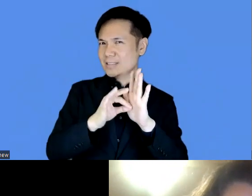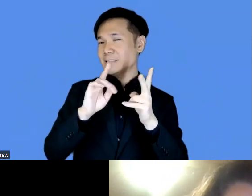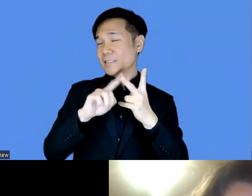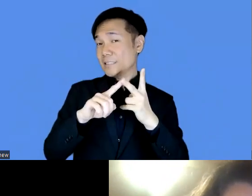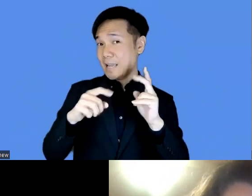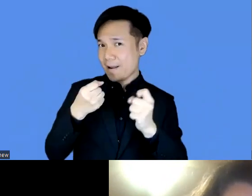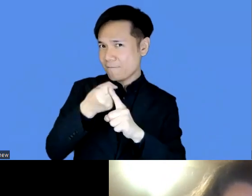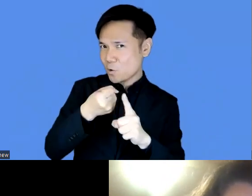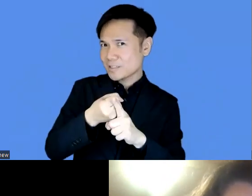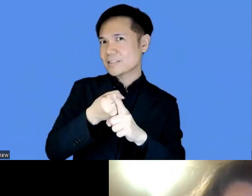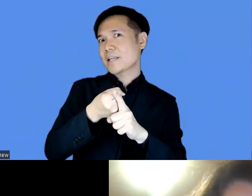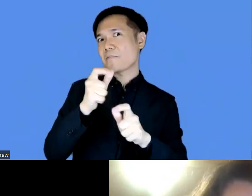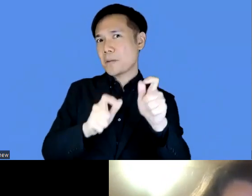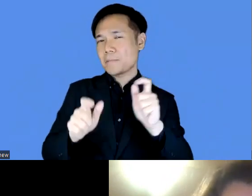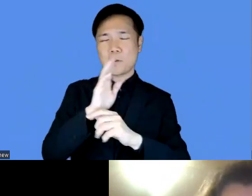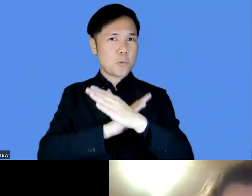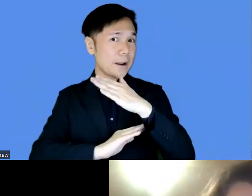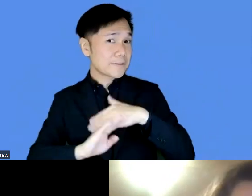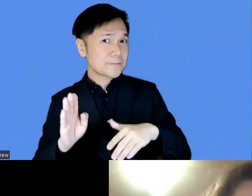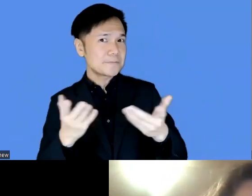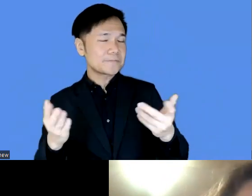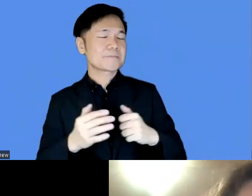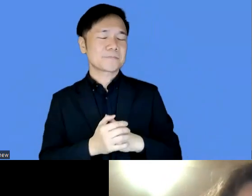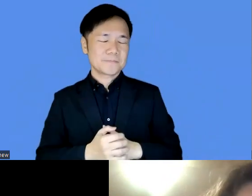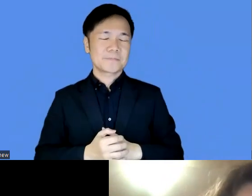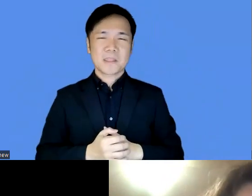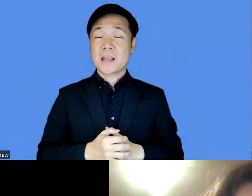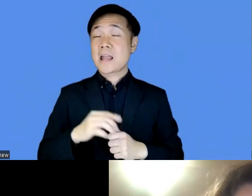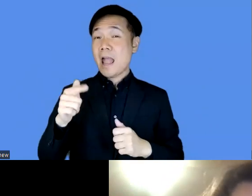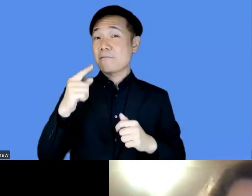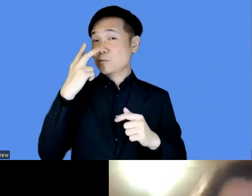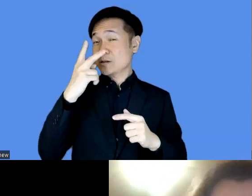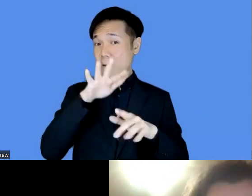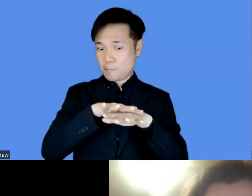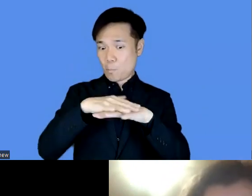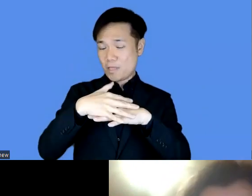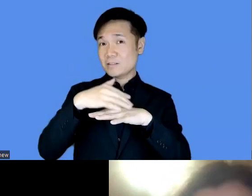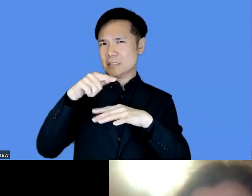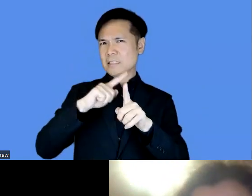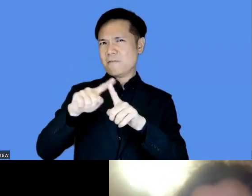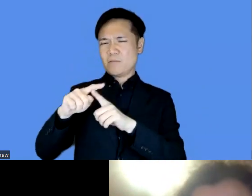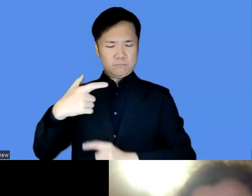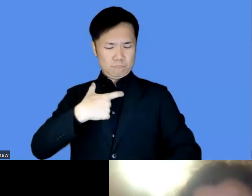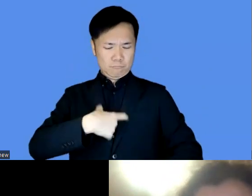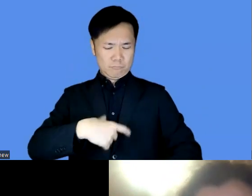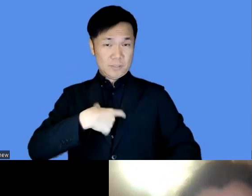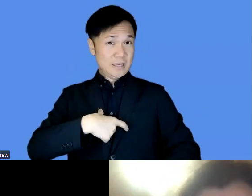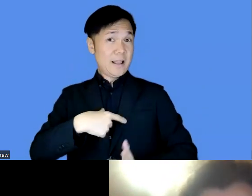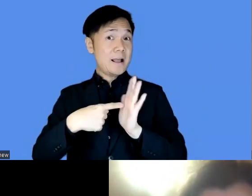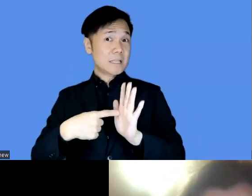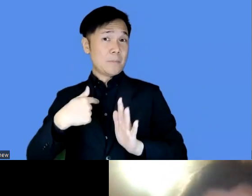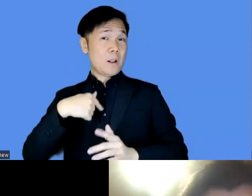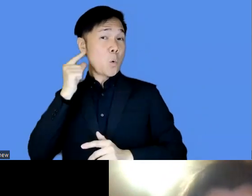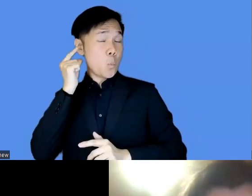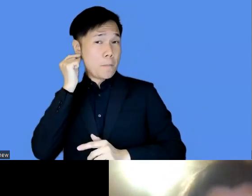for the rights of persons with disabilities and groups at the intersection of multiple identities, such as women with disabilities or